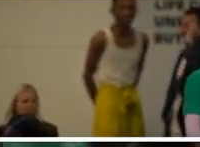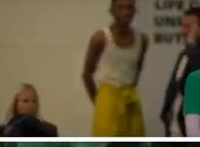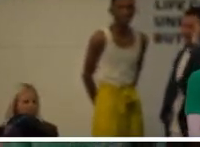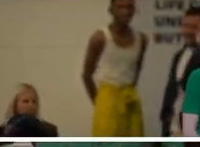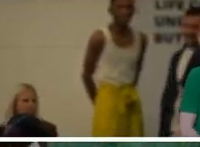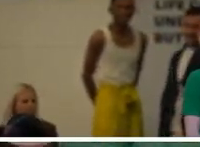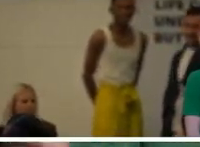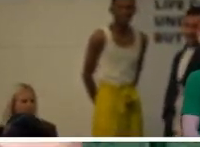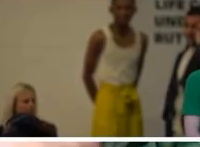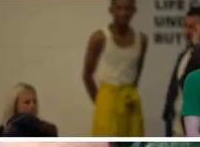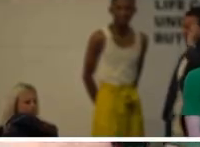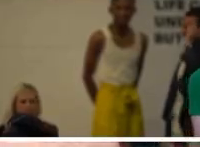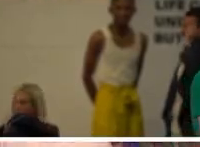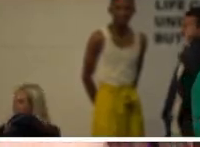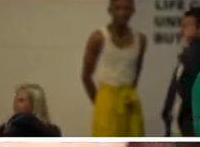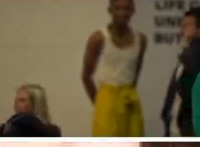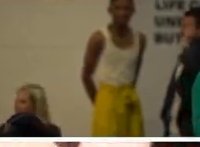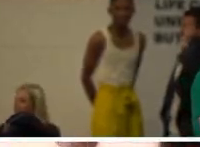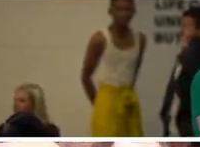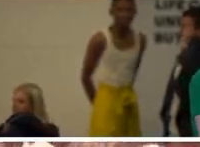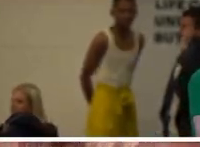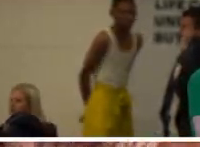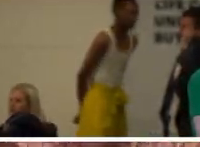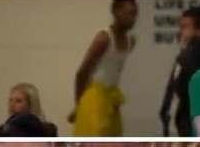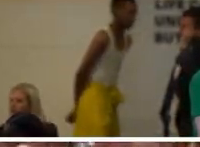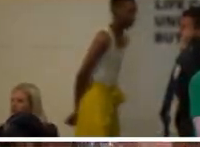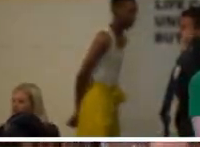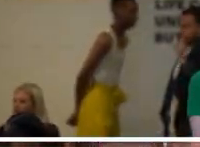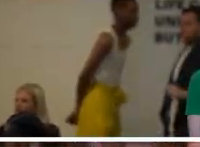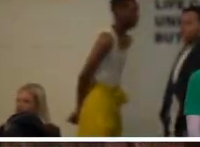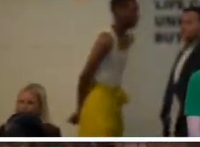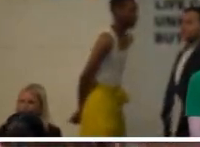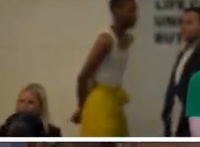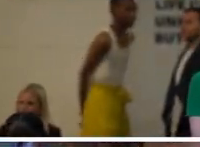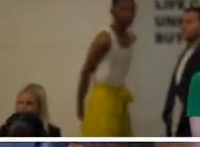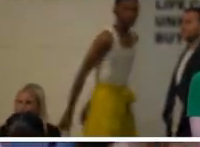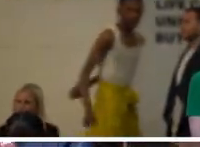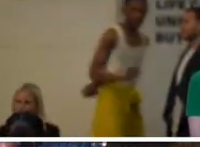I don't wanna get high.